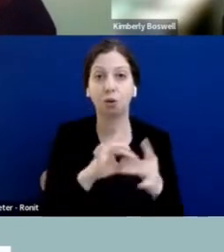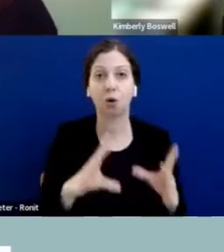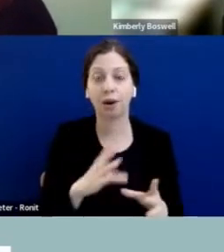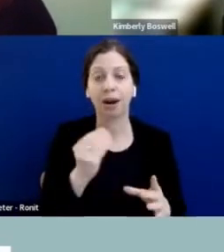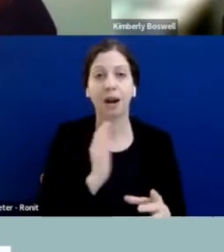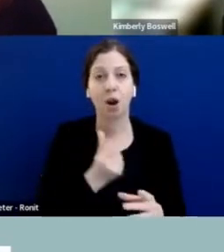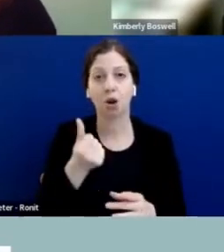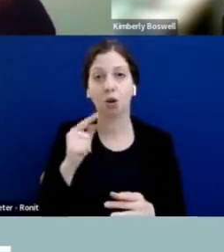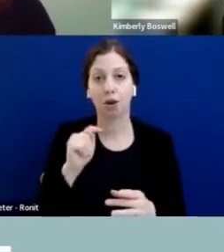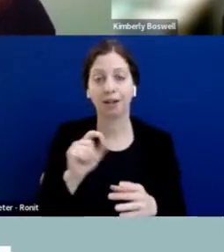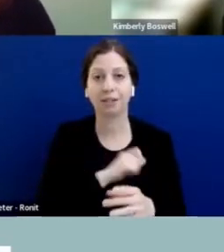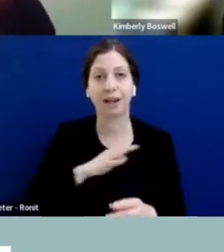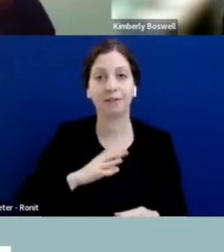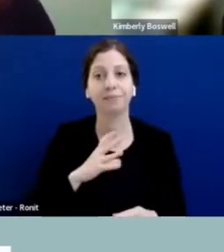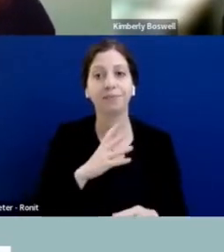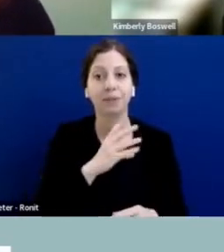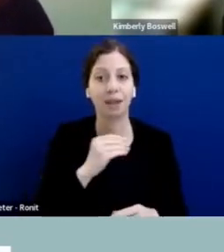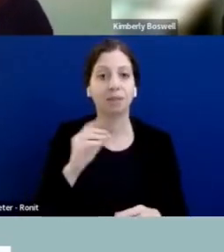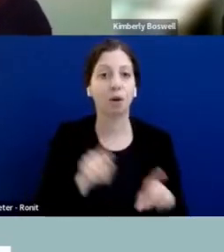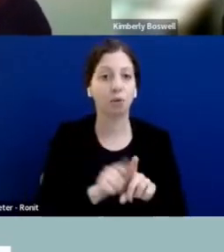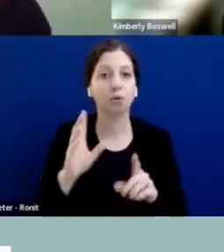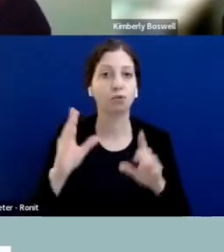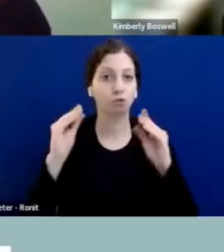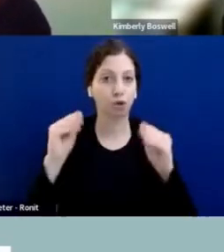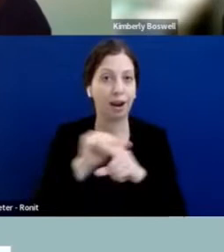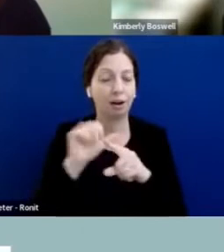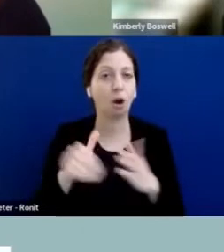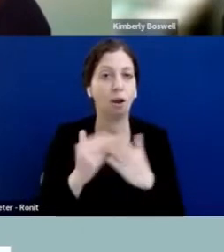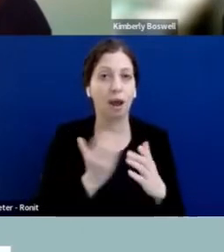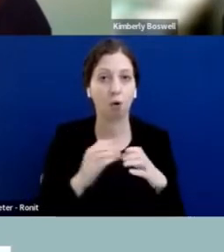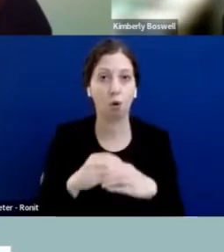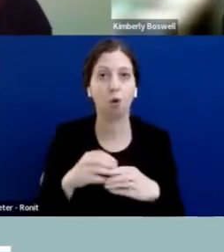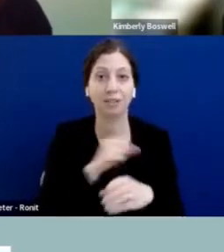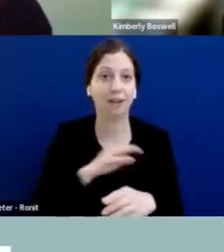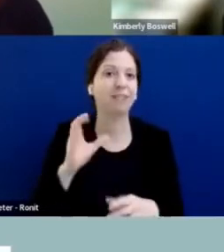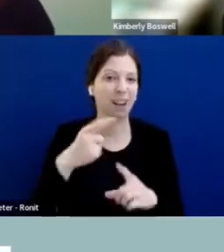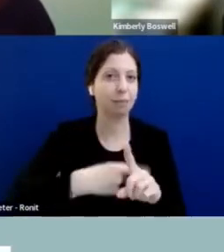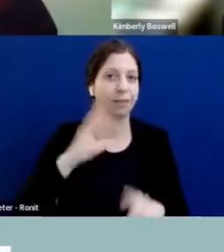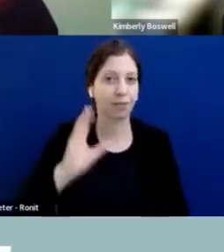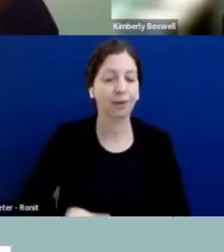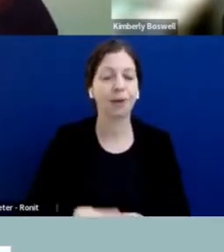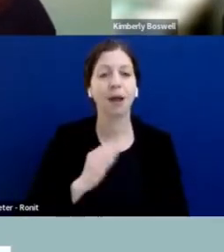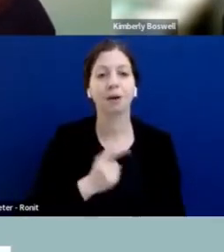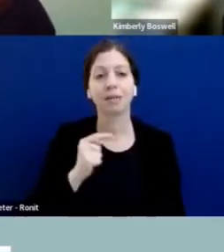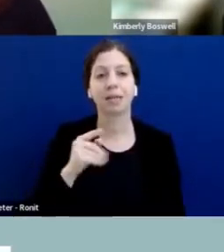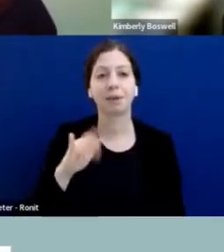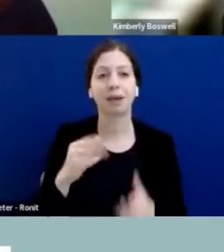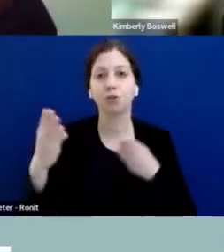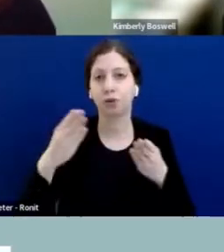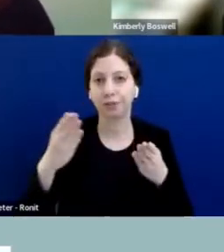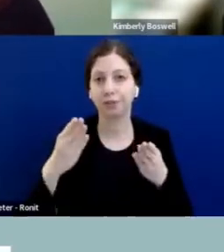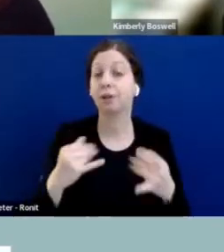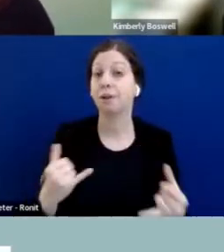staff, and ESPERT will also train all of our core staff next month. Our TBI services, in turn, are